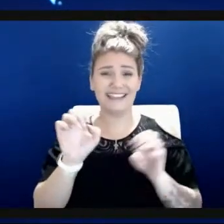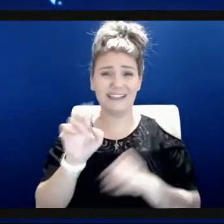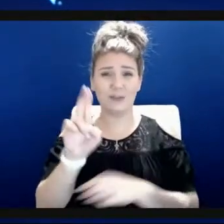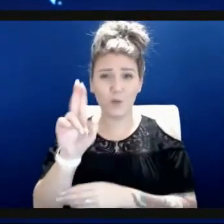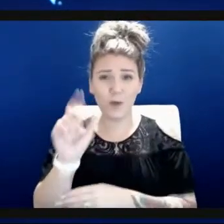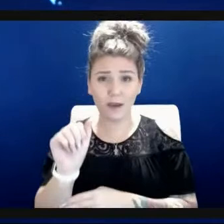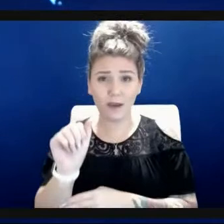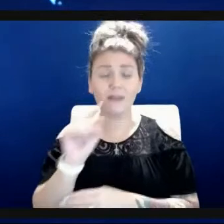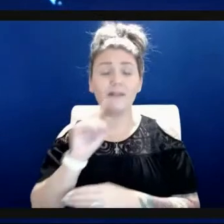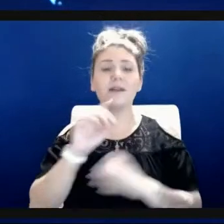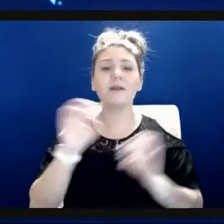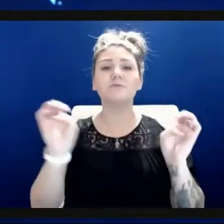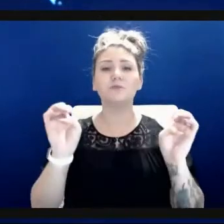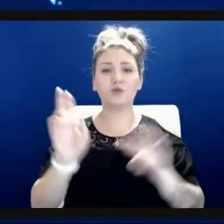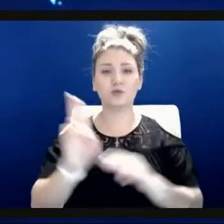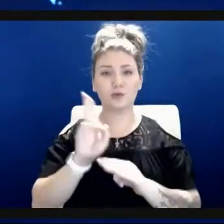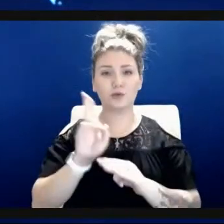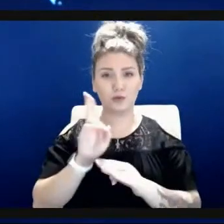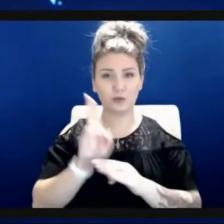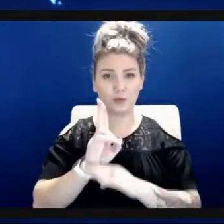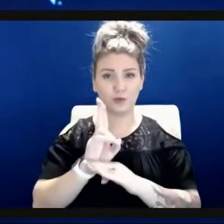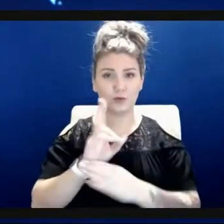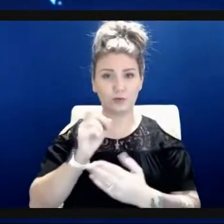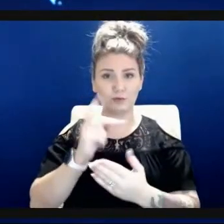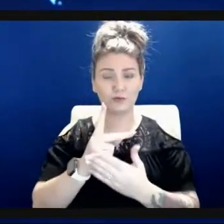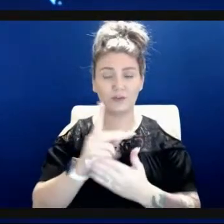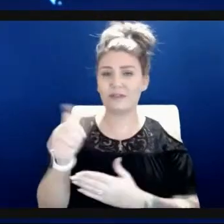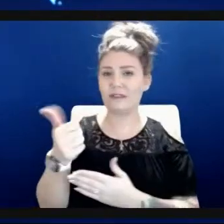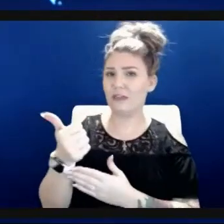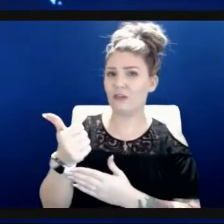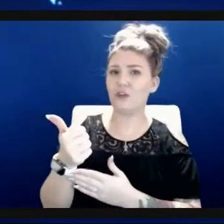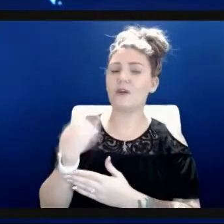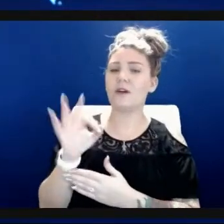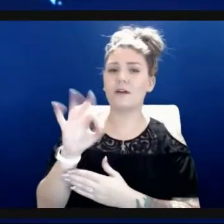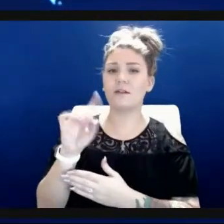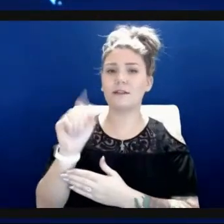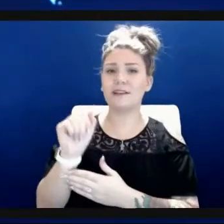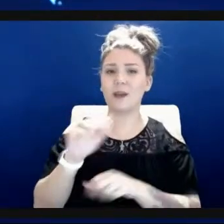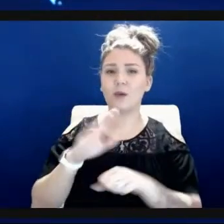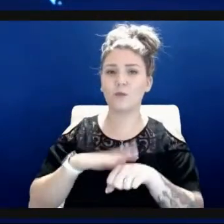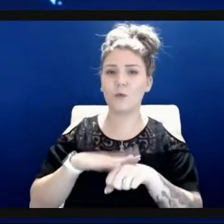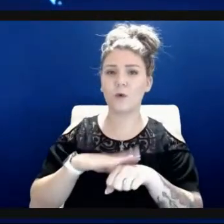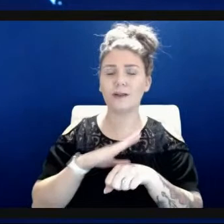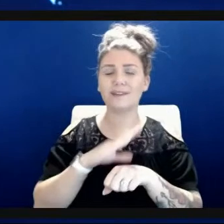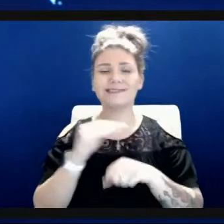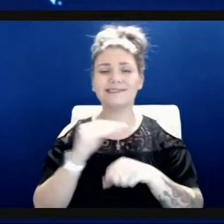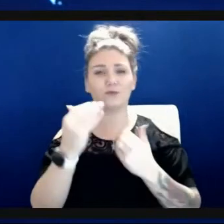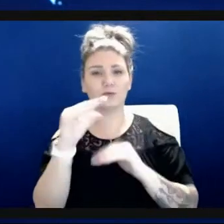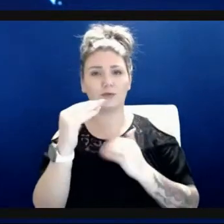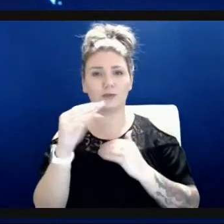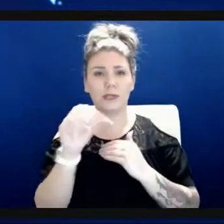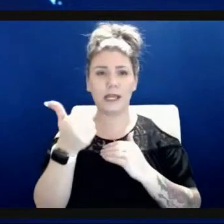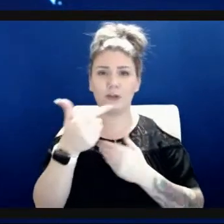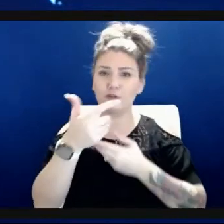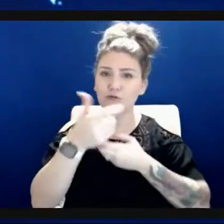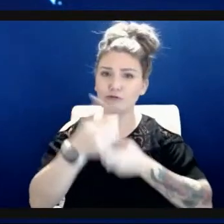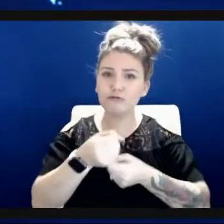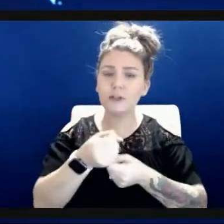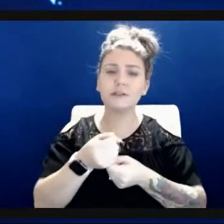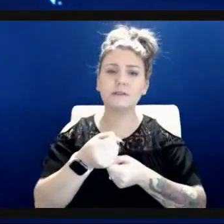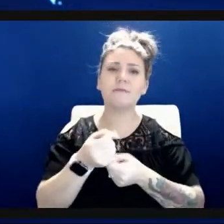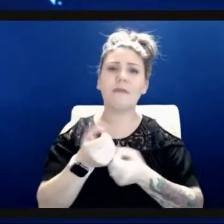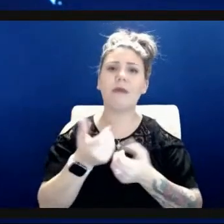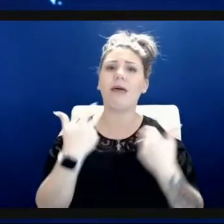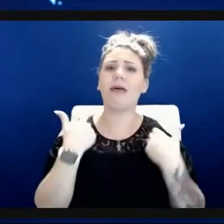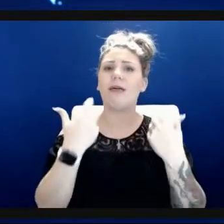EUA, and the other has an FDA warning, as well as warnings and restrictions from other trusted health institutions. Our panel of